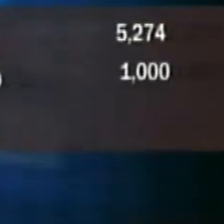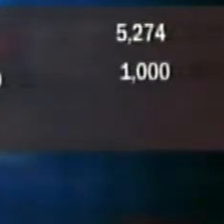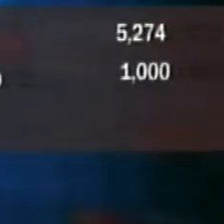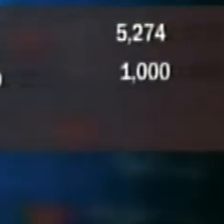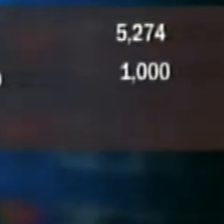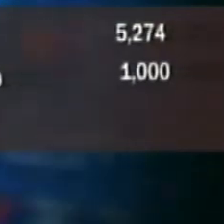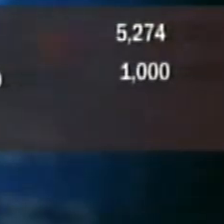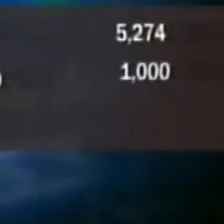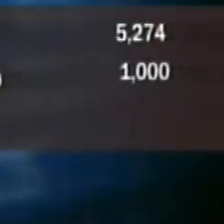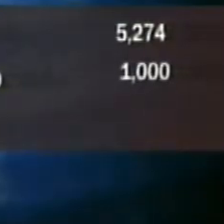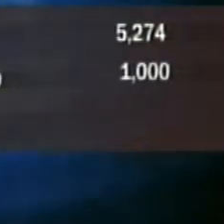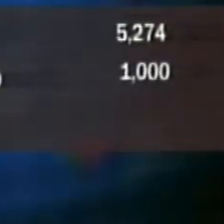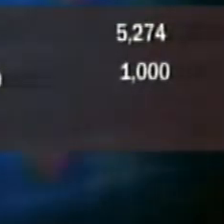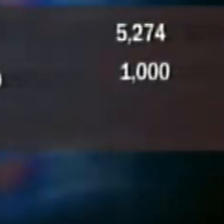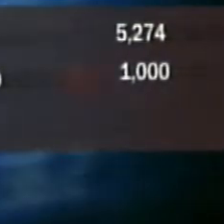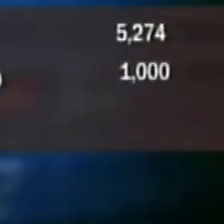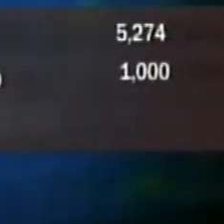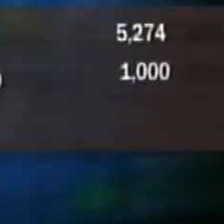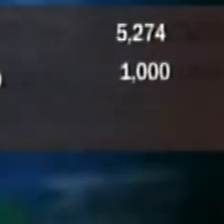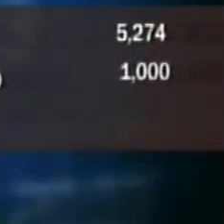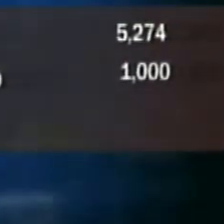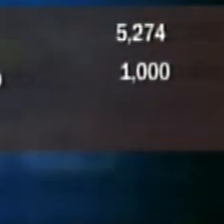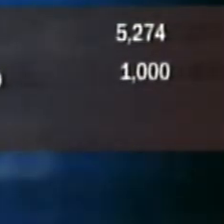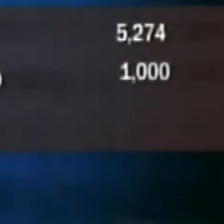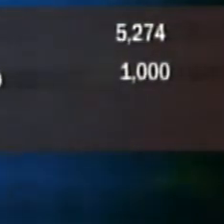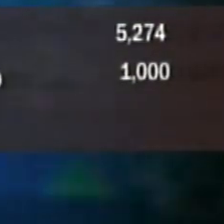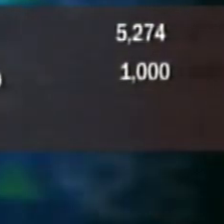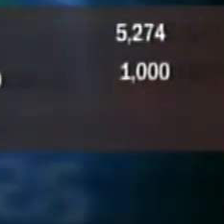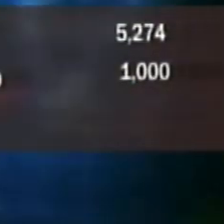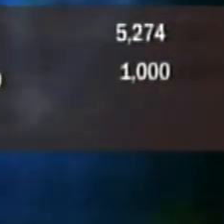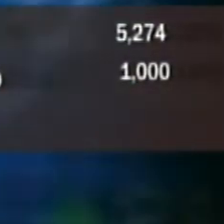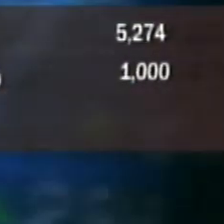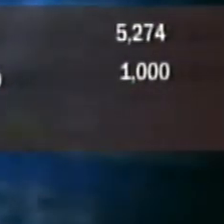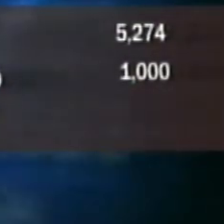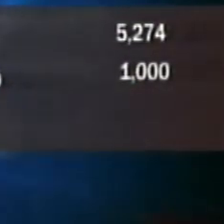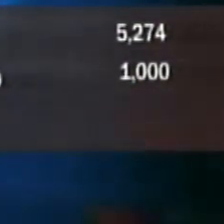$2.17 each. They were followed by the Insurance Corporation of Barbados Limited.